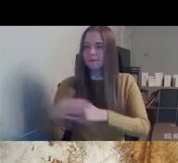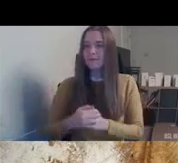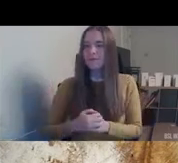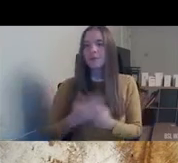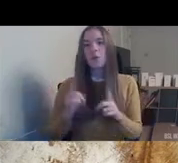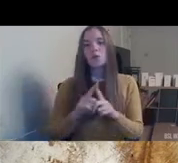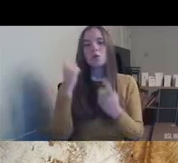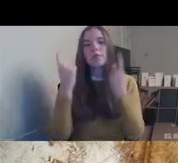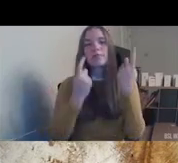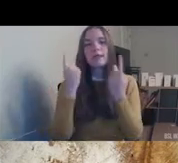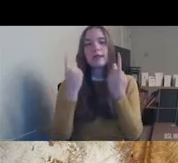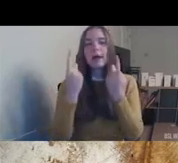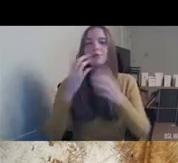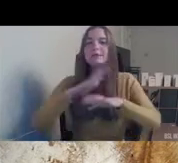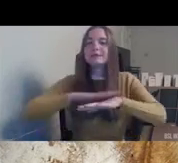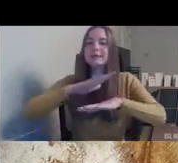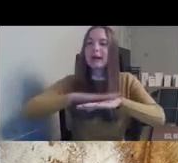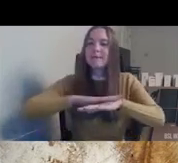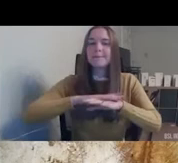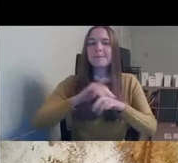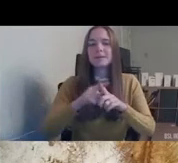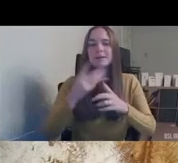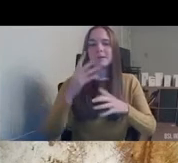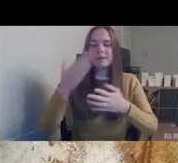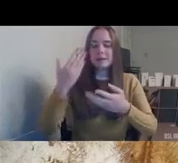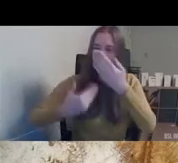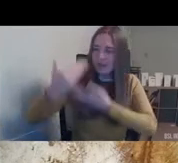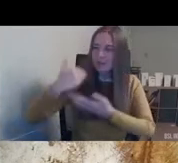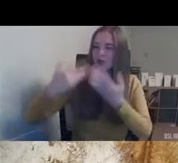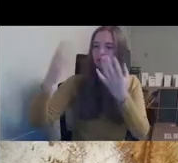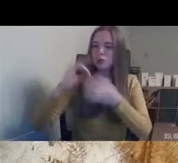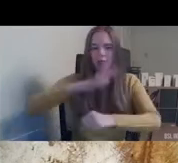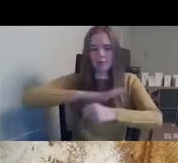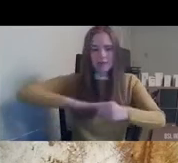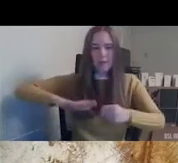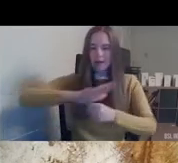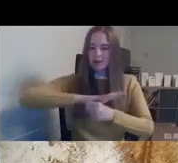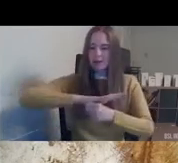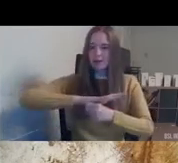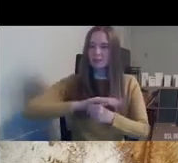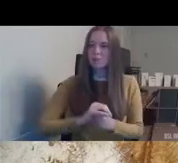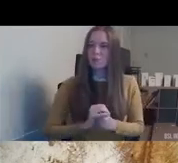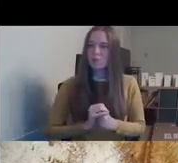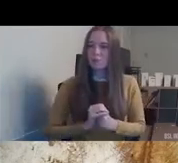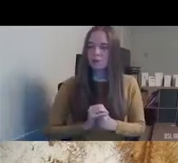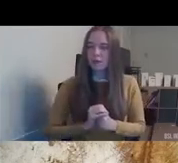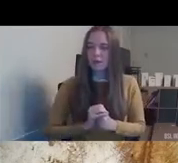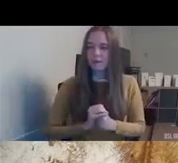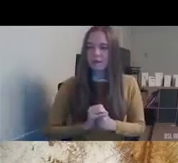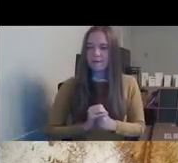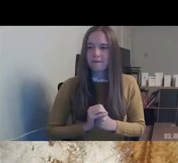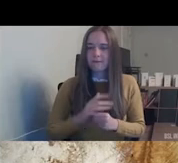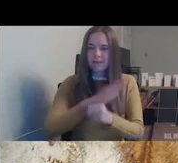in time and, and sort of the past, the history of these spaces that were spaces of Congress, where